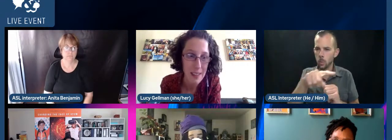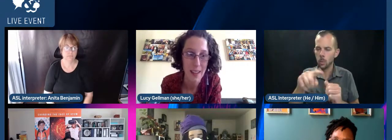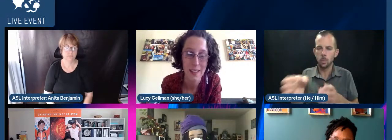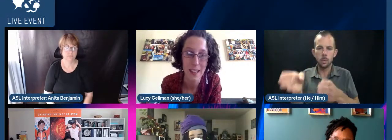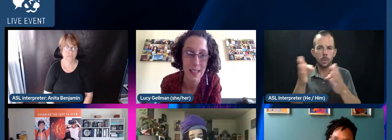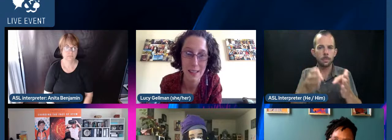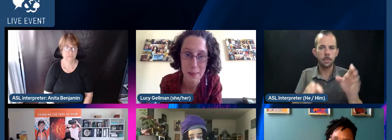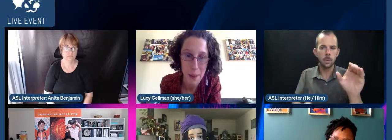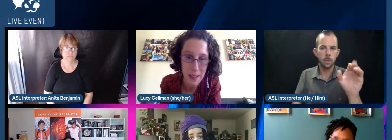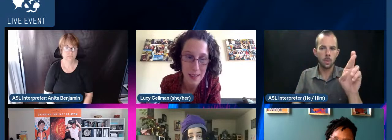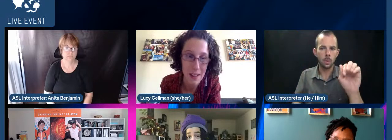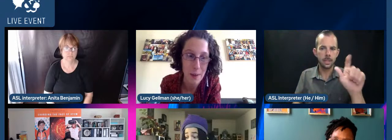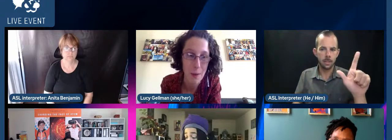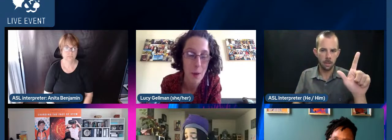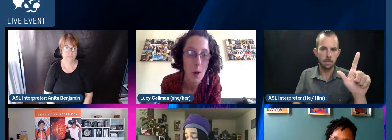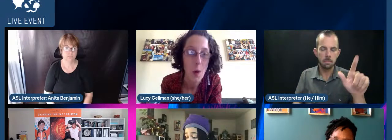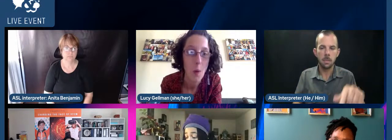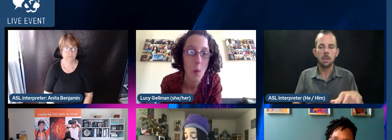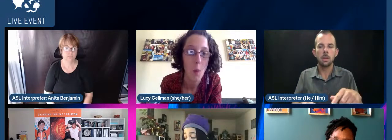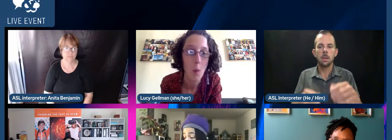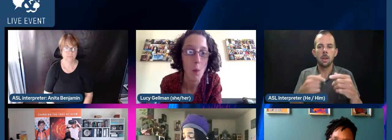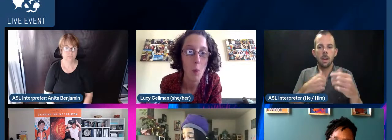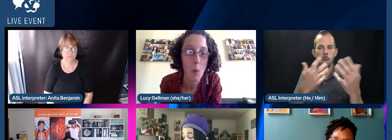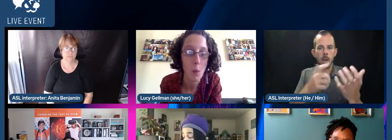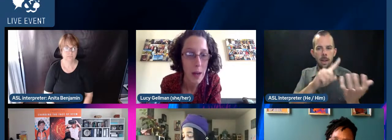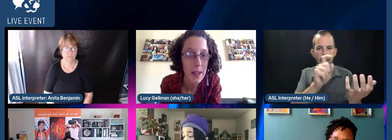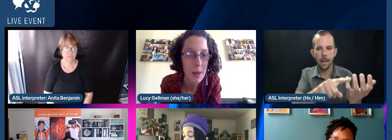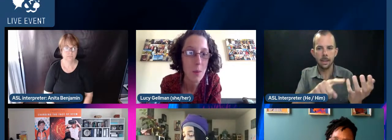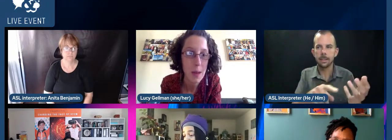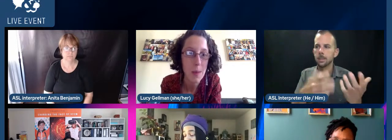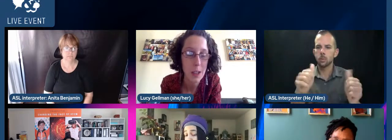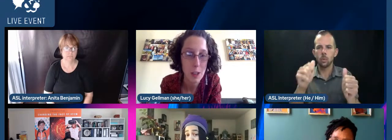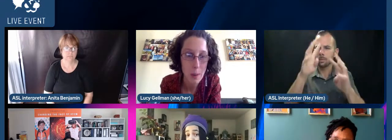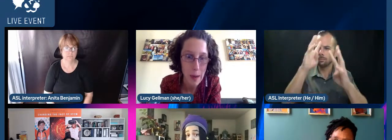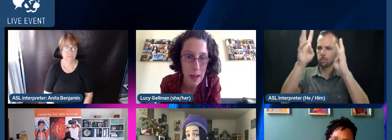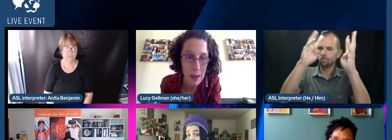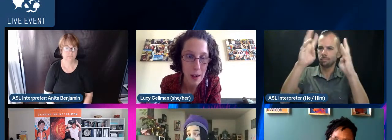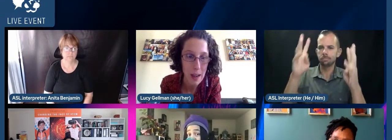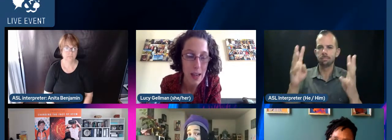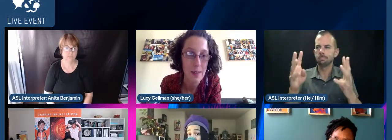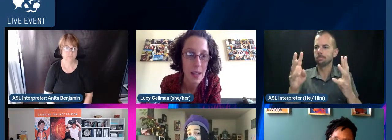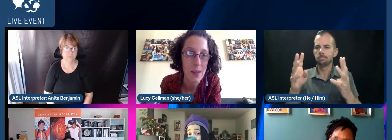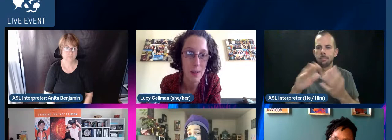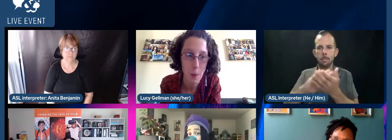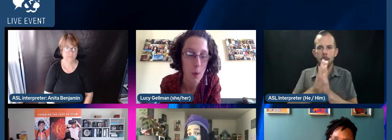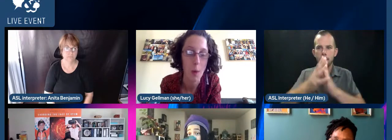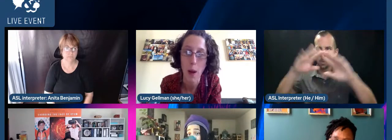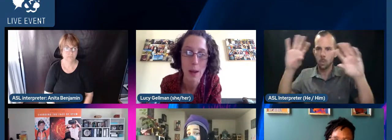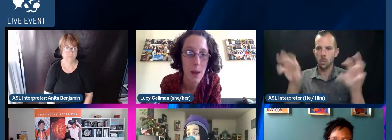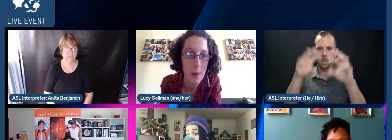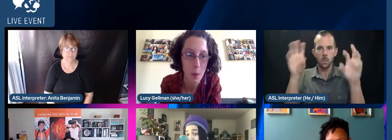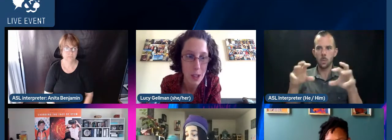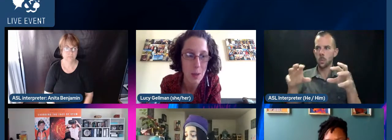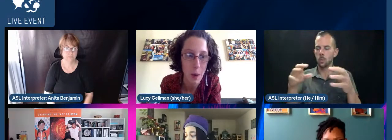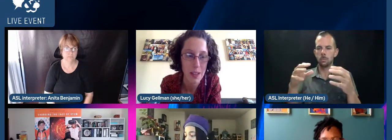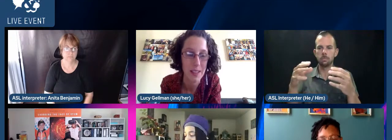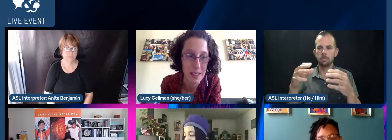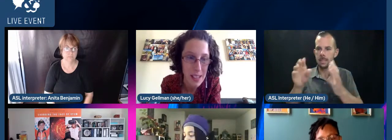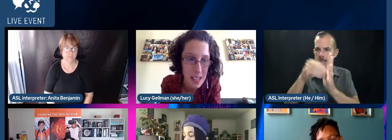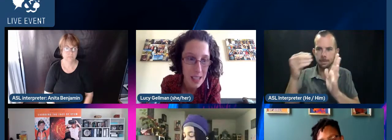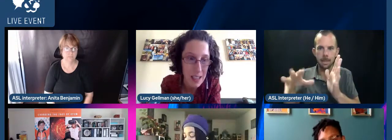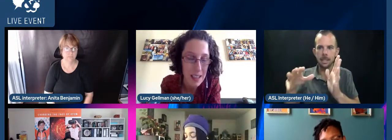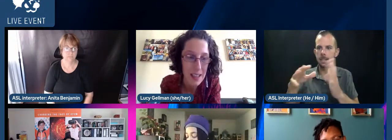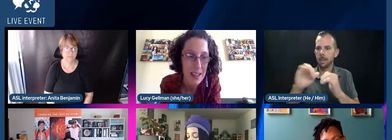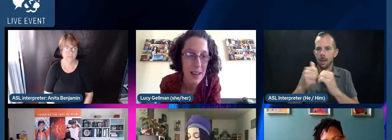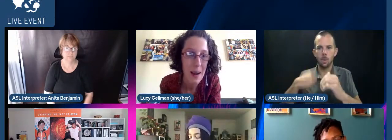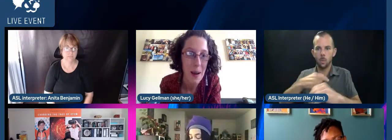crazy, let's get expansive. What can we be doing in this world, and what do you want to